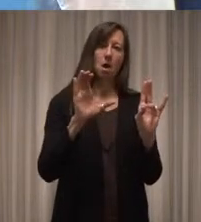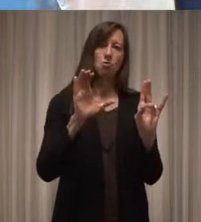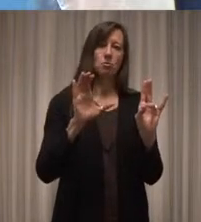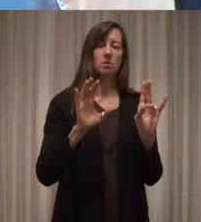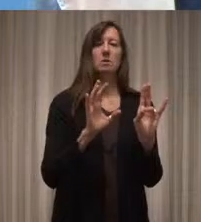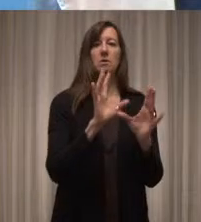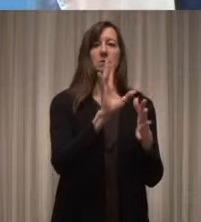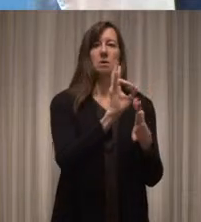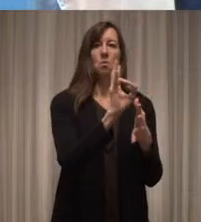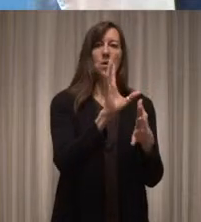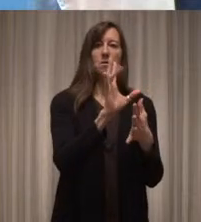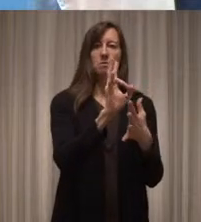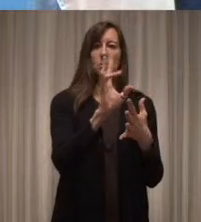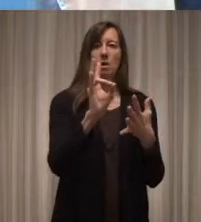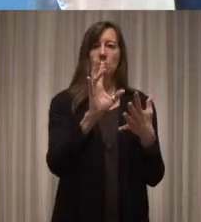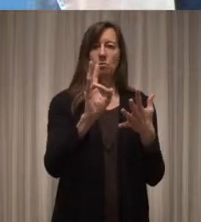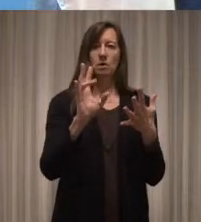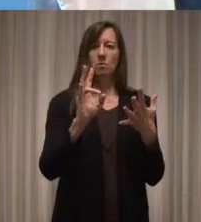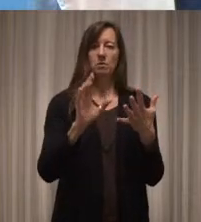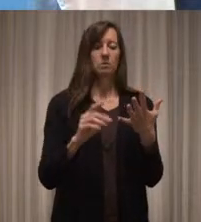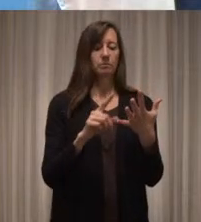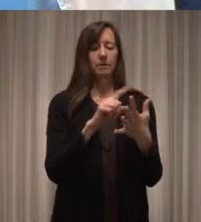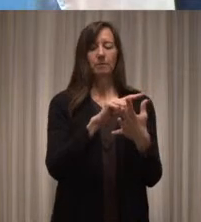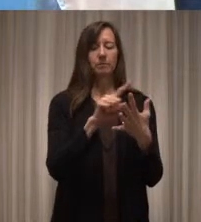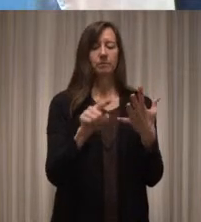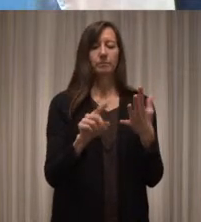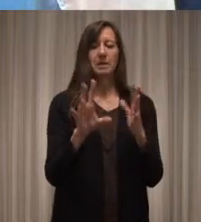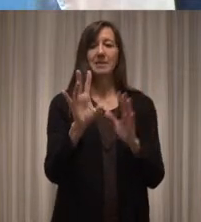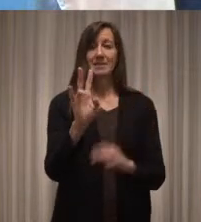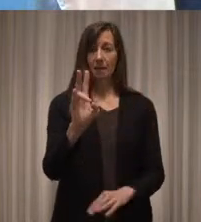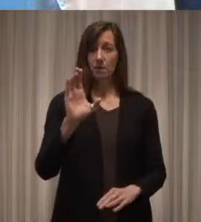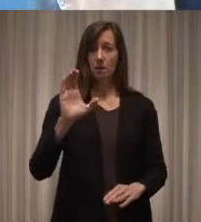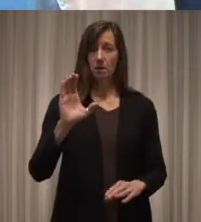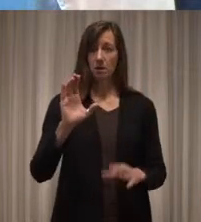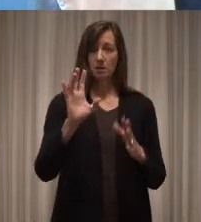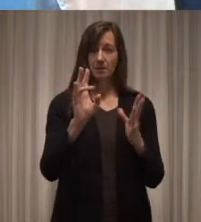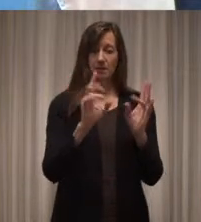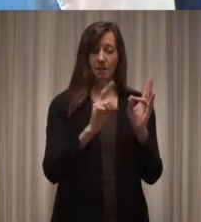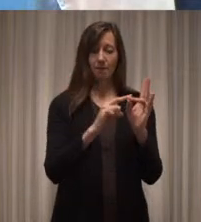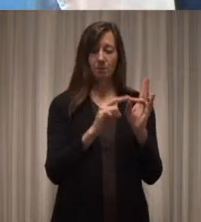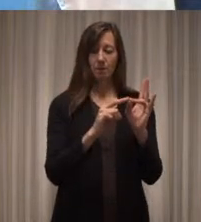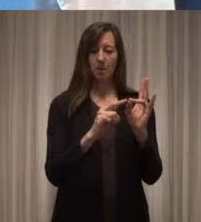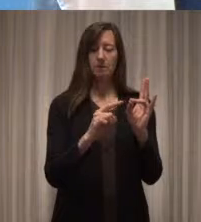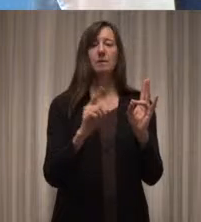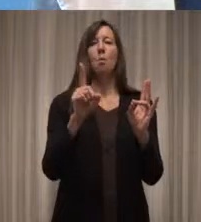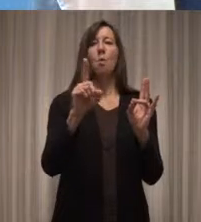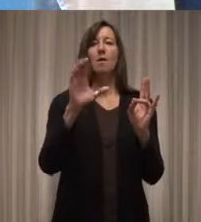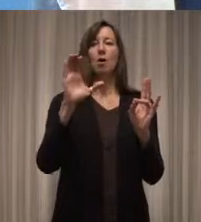been very clear with the state consistently that I disagree with that approach, and I think that adding